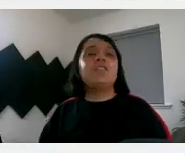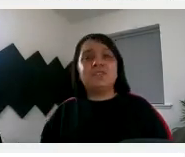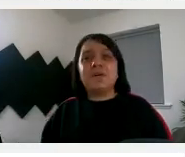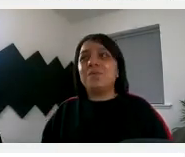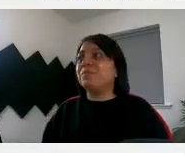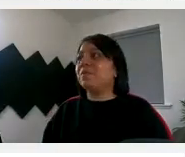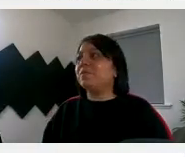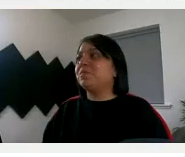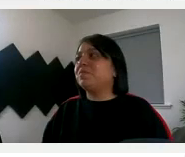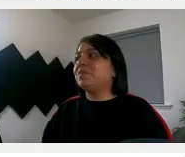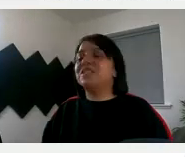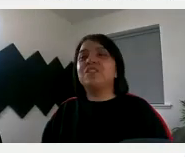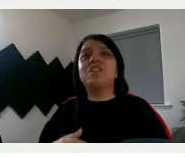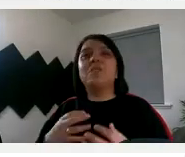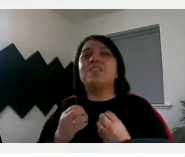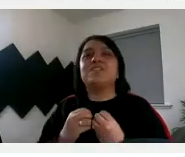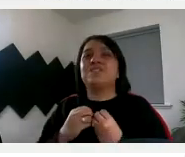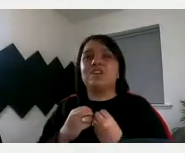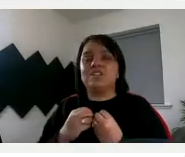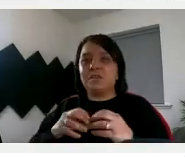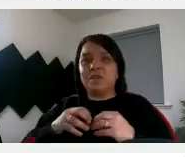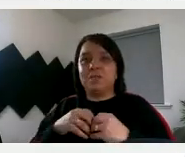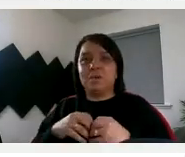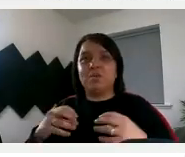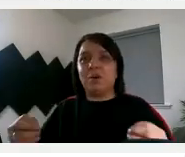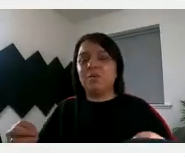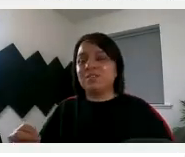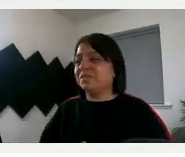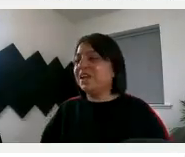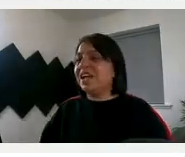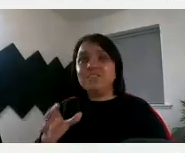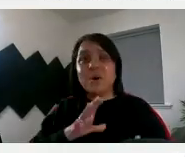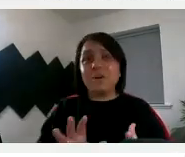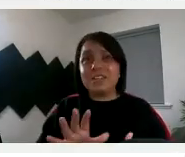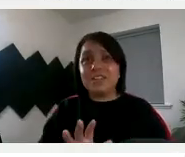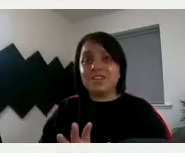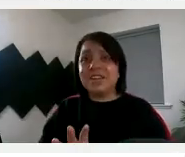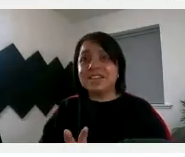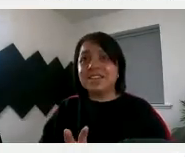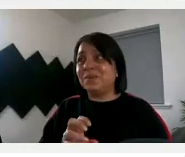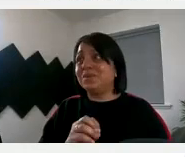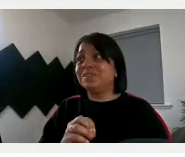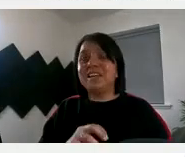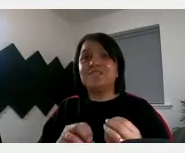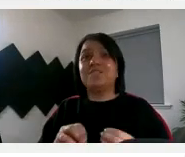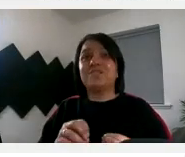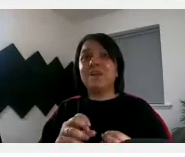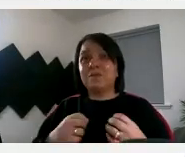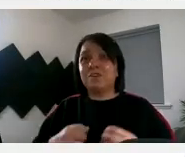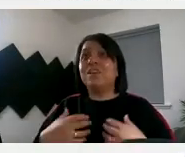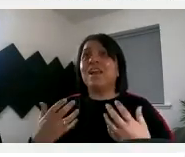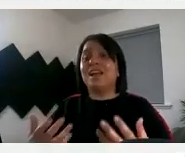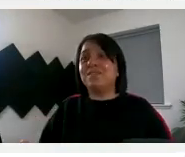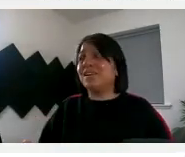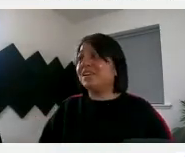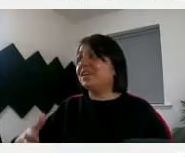Not a swear word, but this is another one that's just nice, a little bit more toned. So if you don't want to teach your kids or say stuff, but you're